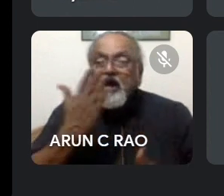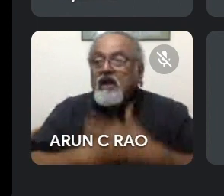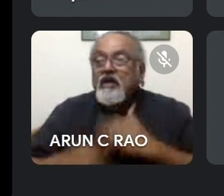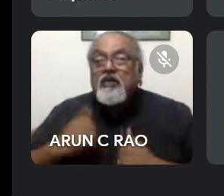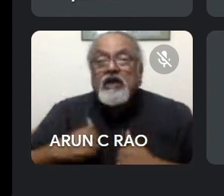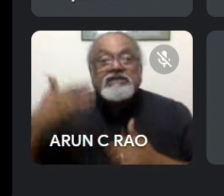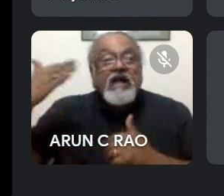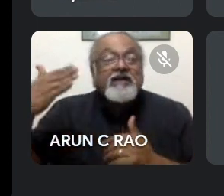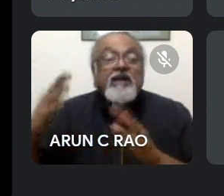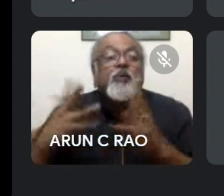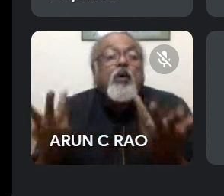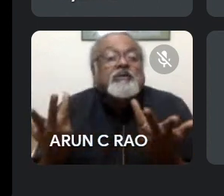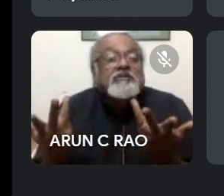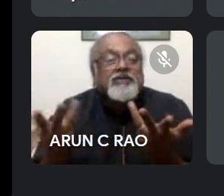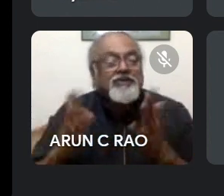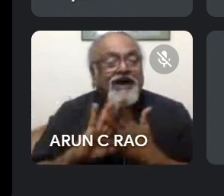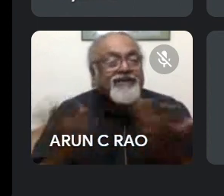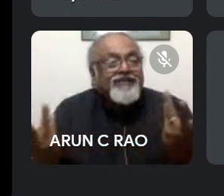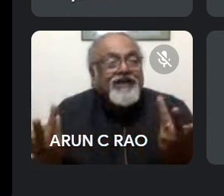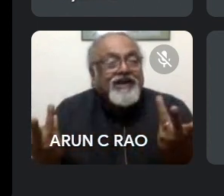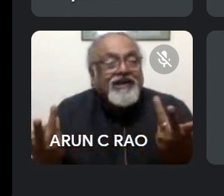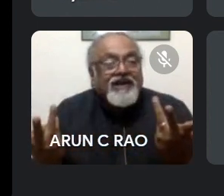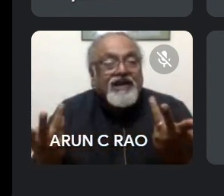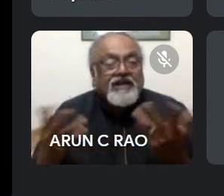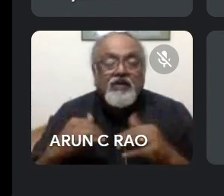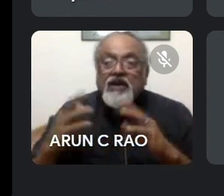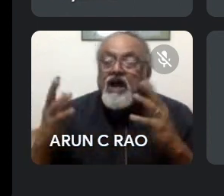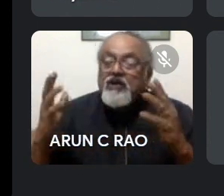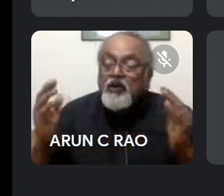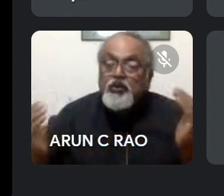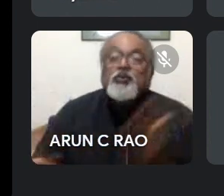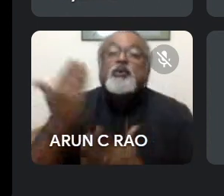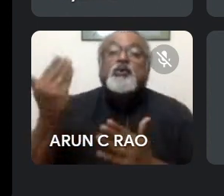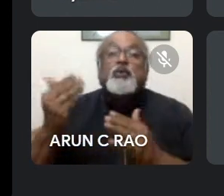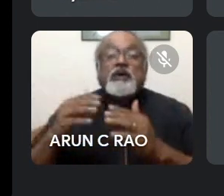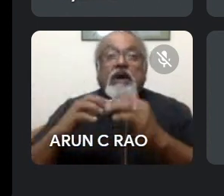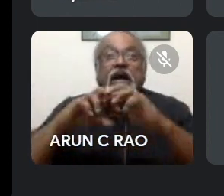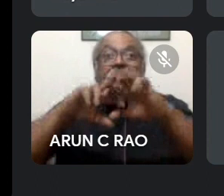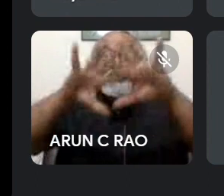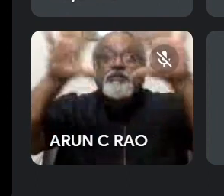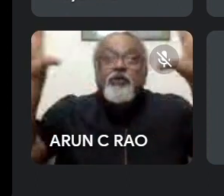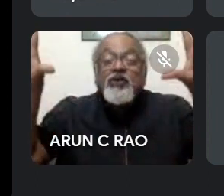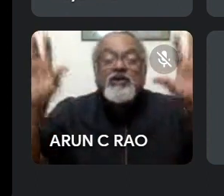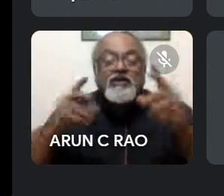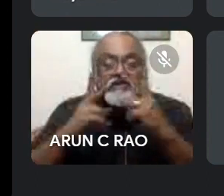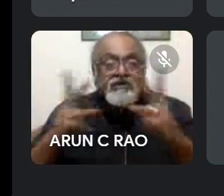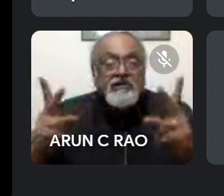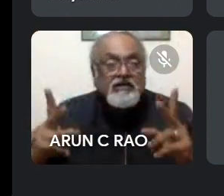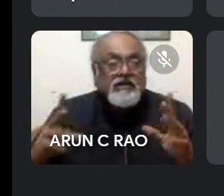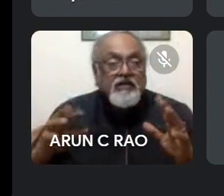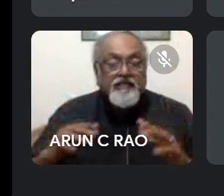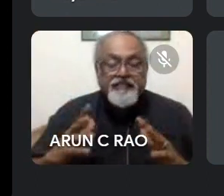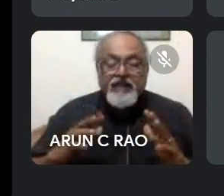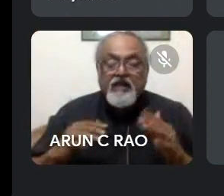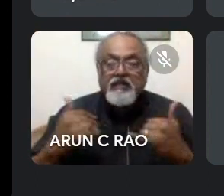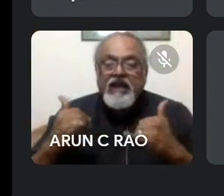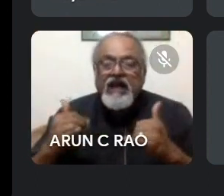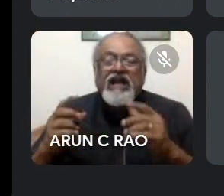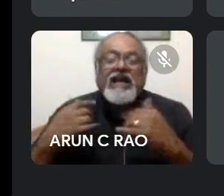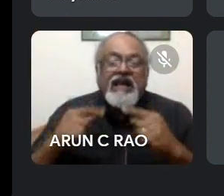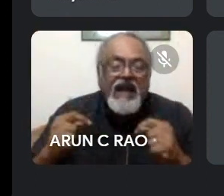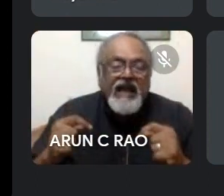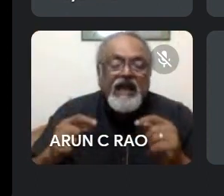of knowing if we're doing it right. So the first and foremost is, it's okay. Encourage yourself to play around with it, to grow,